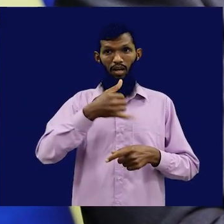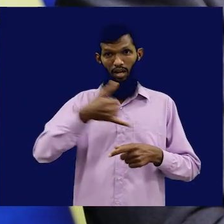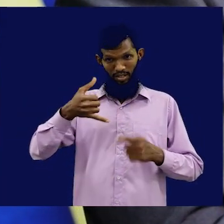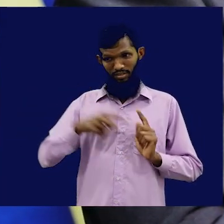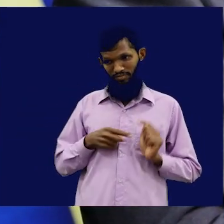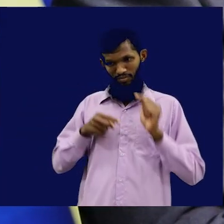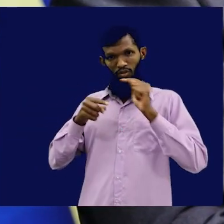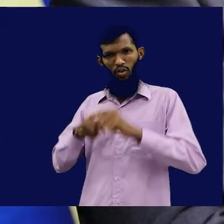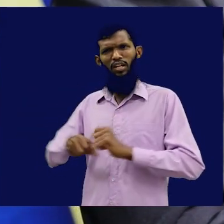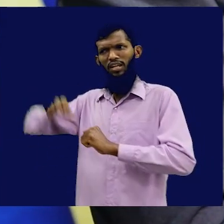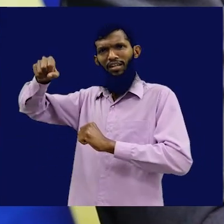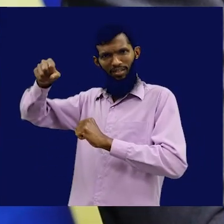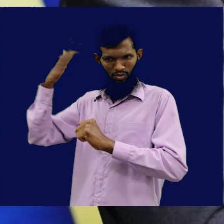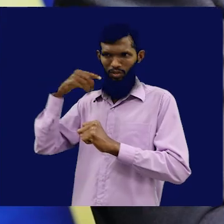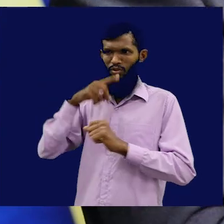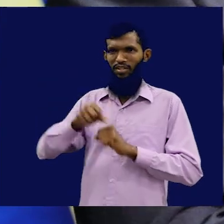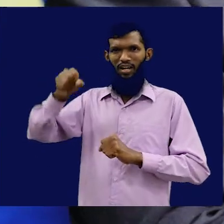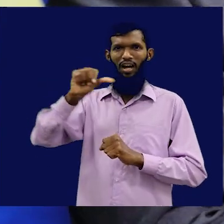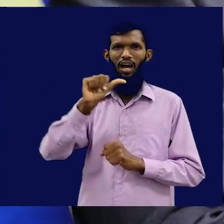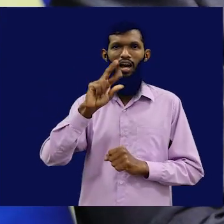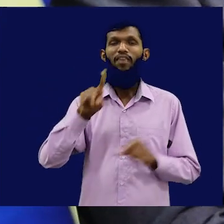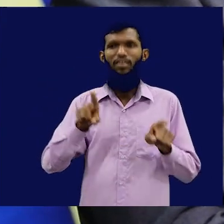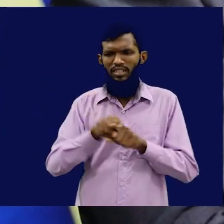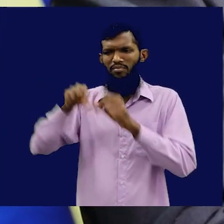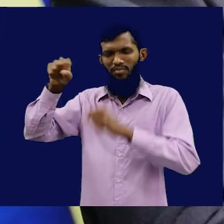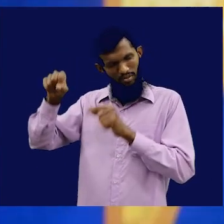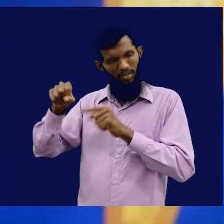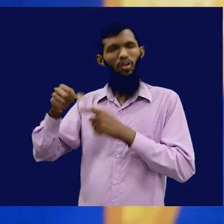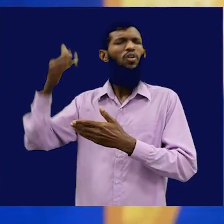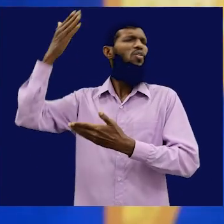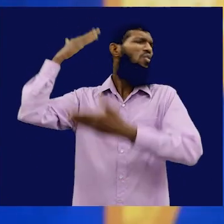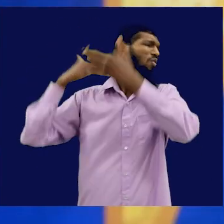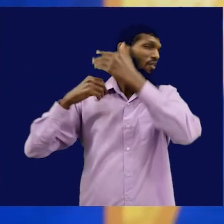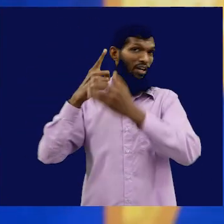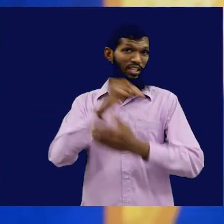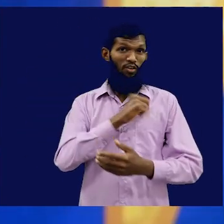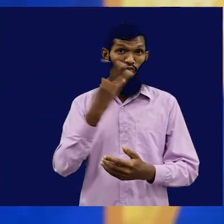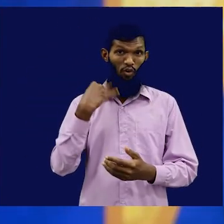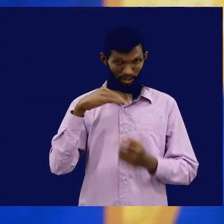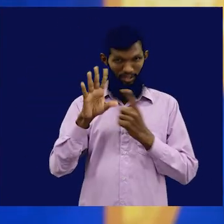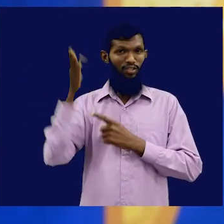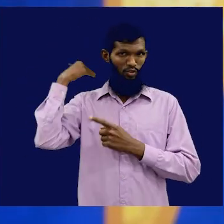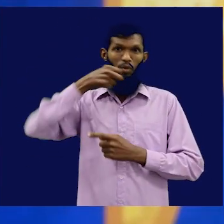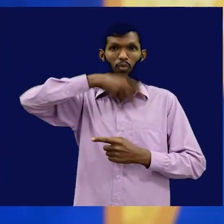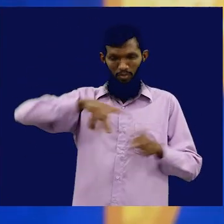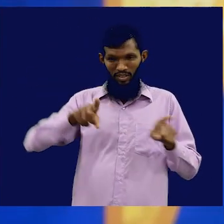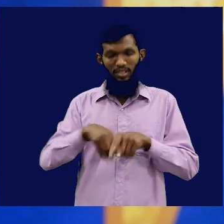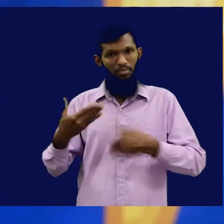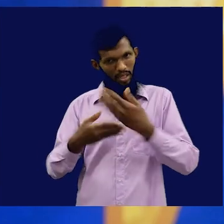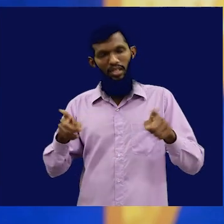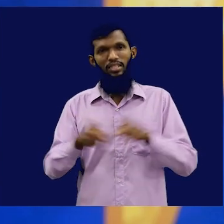Prophet sallallahu alaihi wasallam on the day of Arafat during the final Hajj. This sermon, delivered over 1,400 years